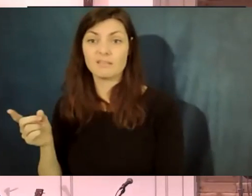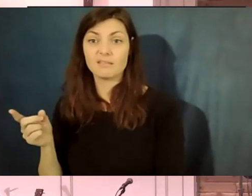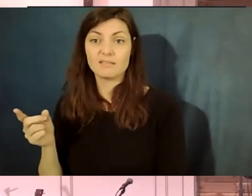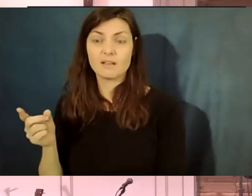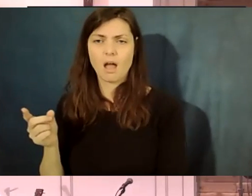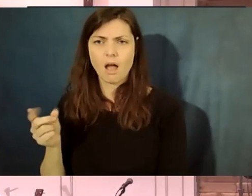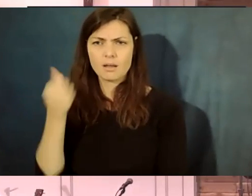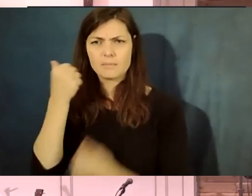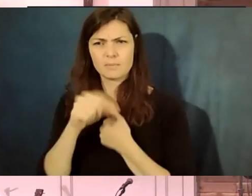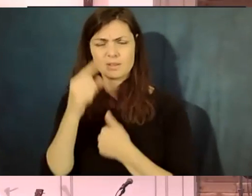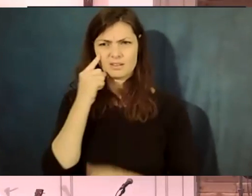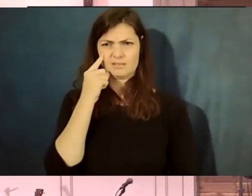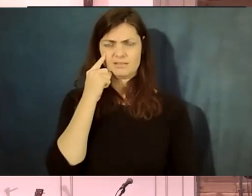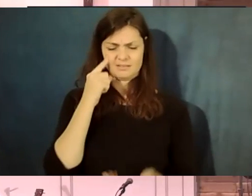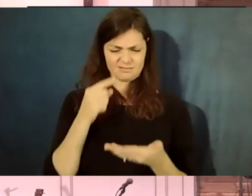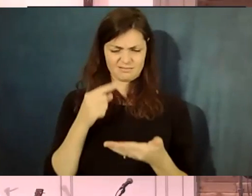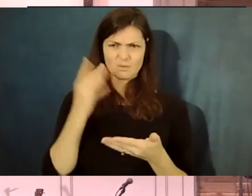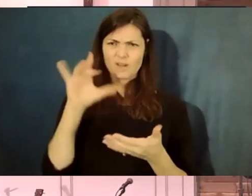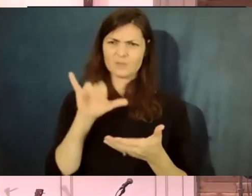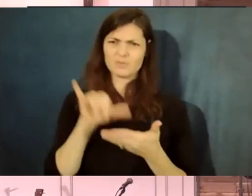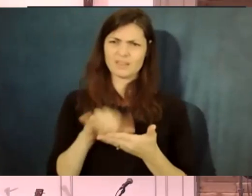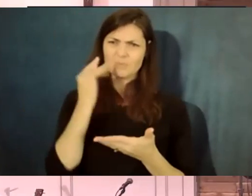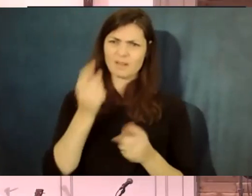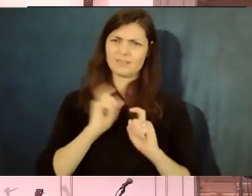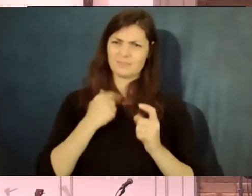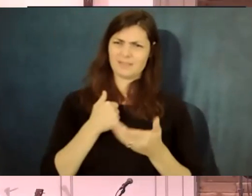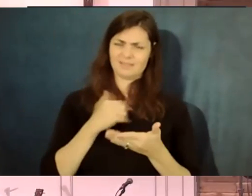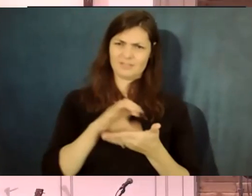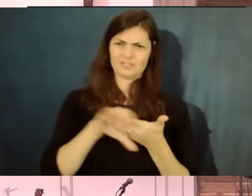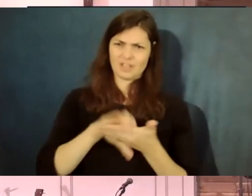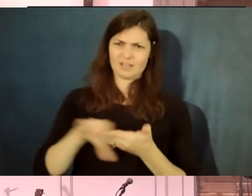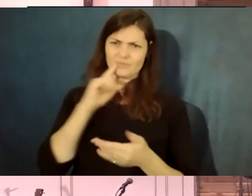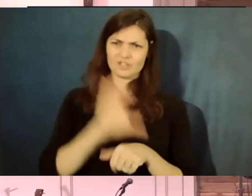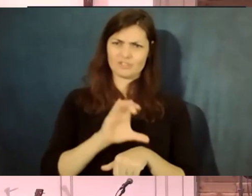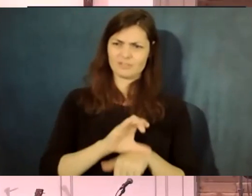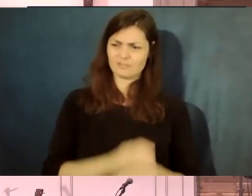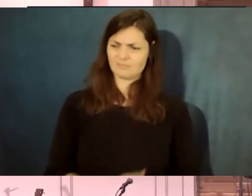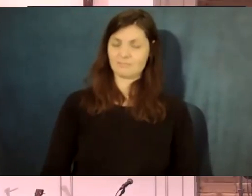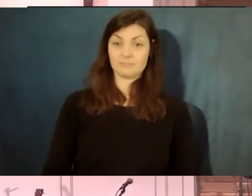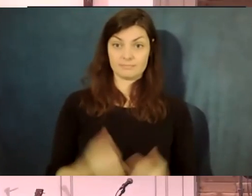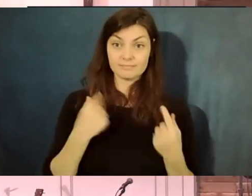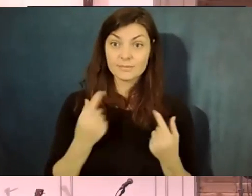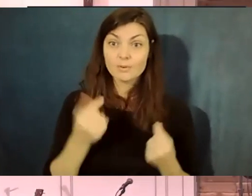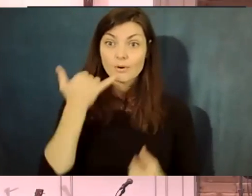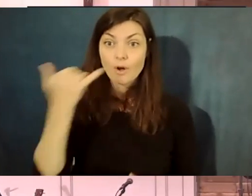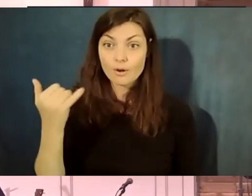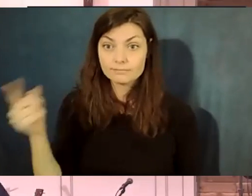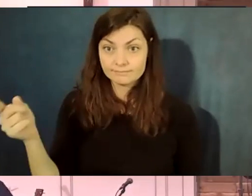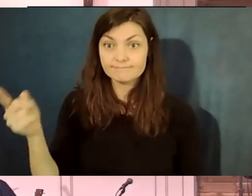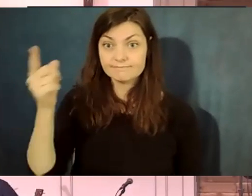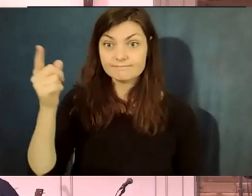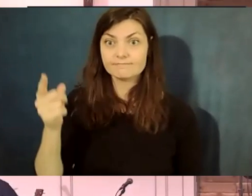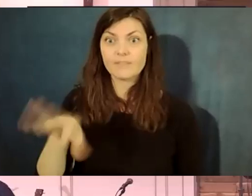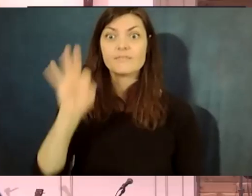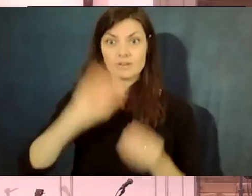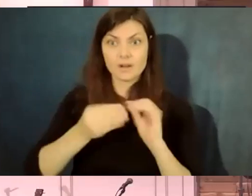And I remember thinking, why did he do that? But I called him up. I didn't have his number. But I